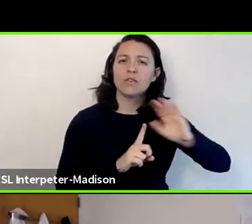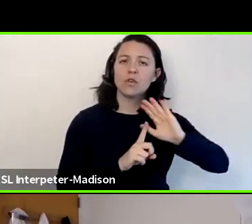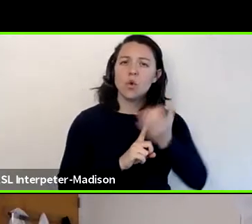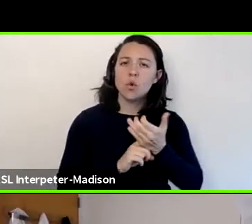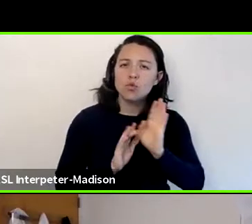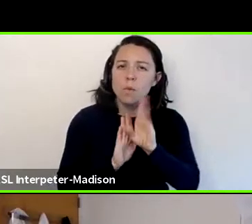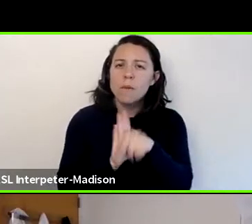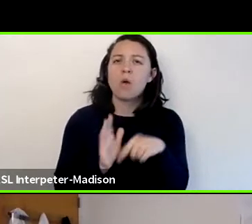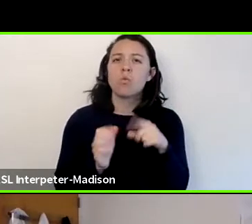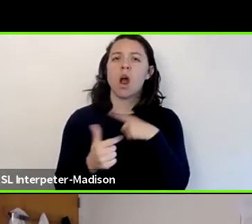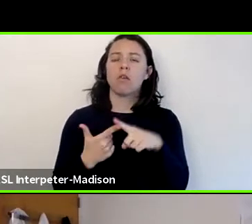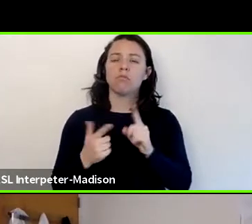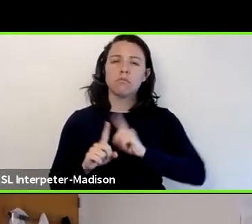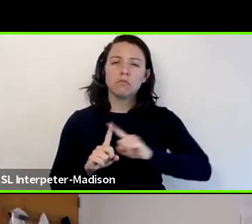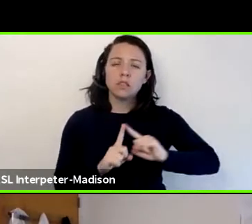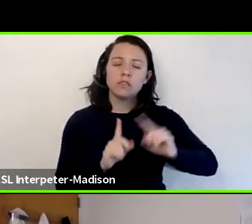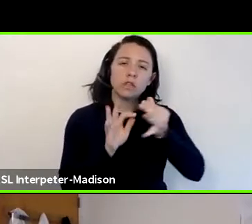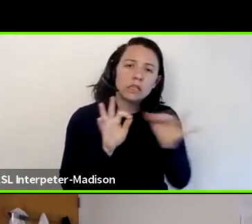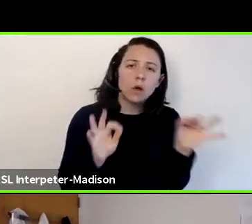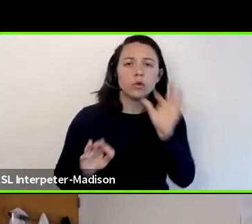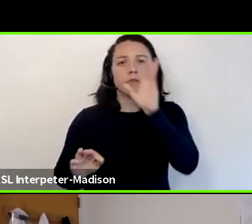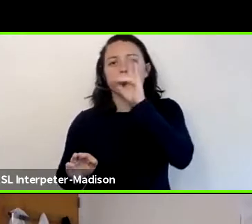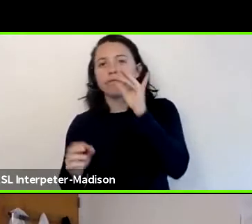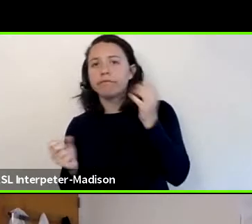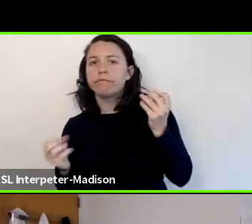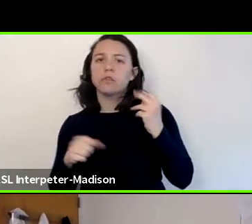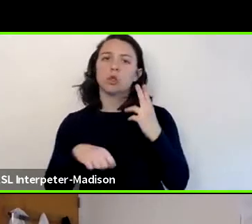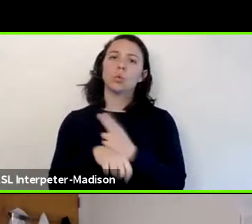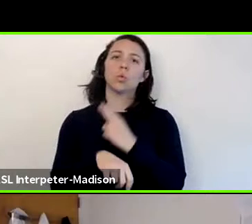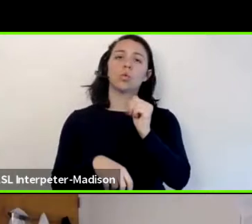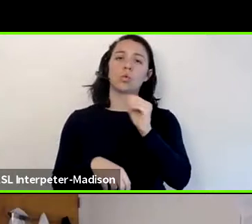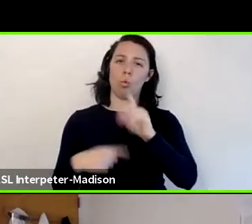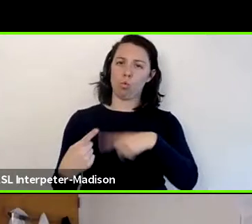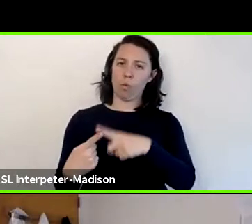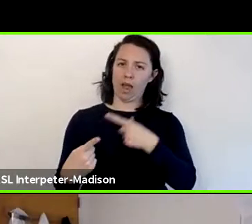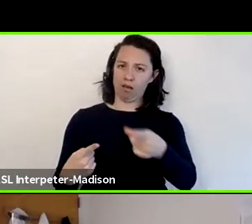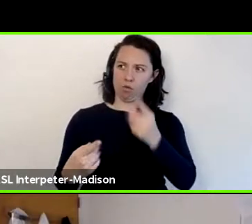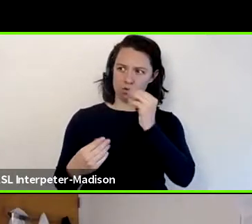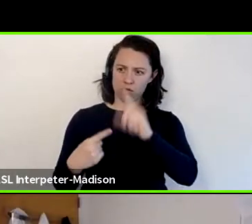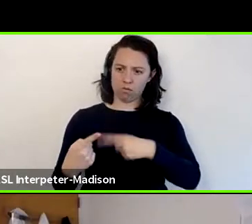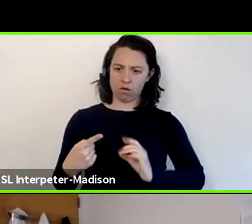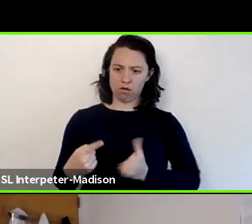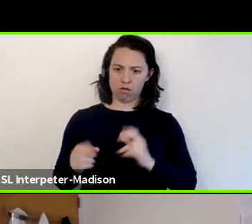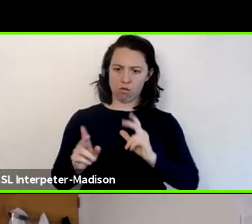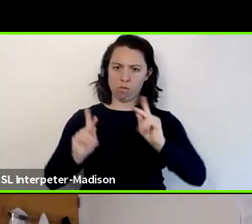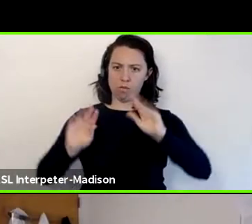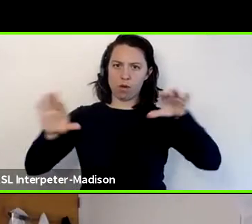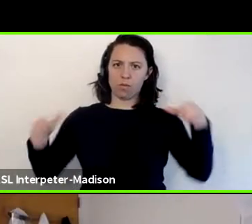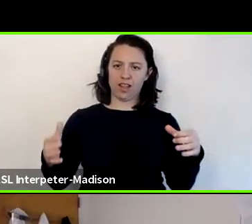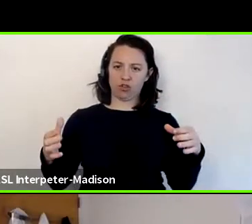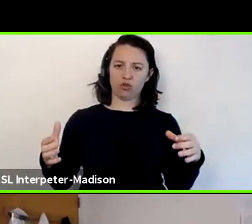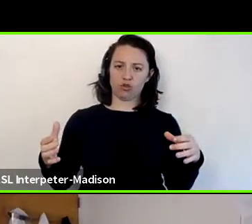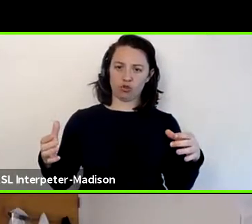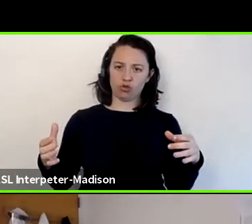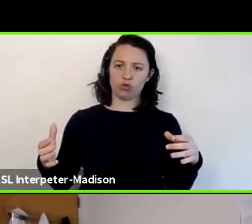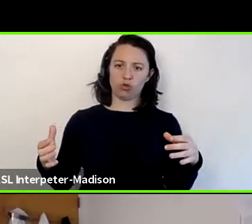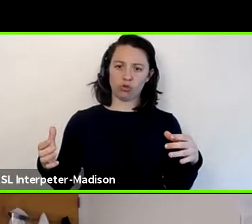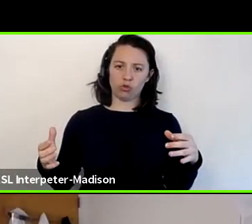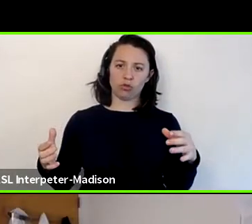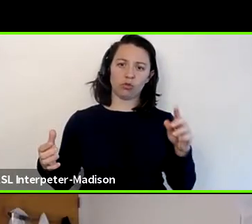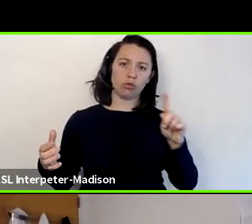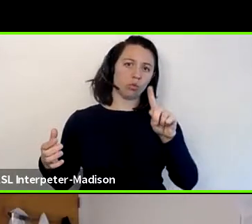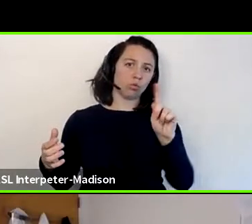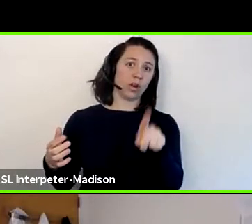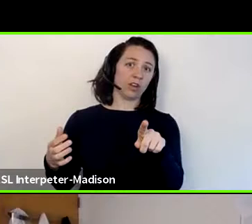different languages spoken. And so when you start to really look at that population, the questions that I'd like to pose tonight